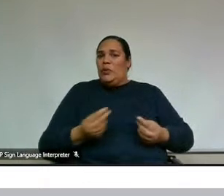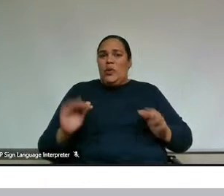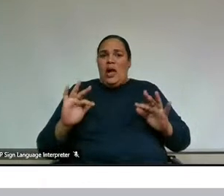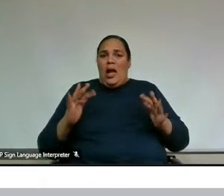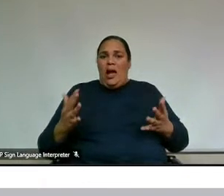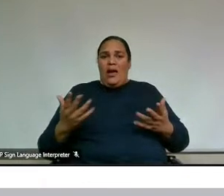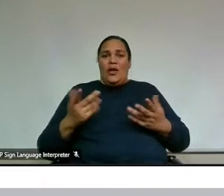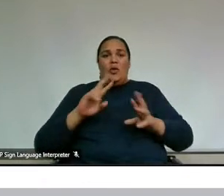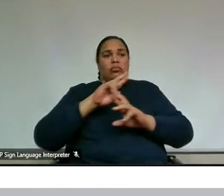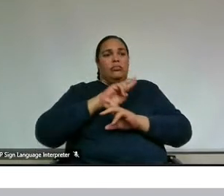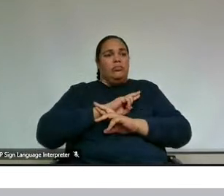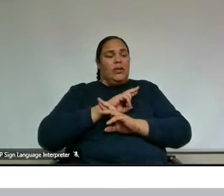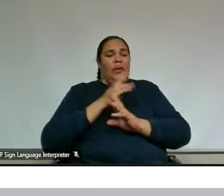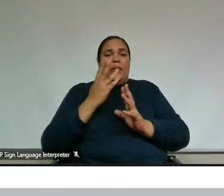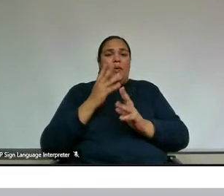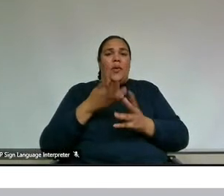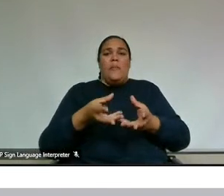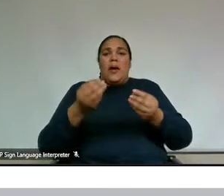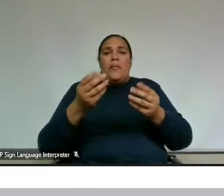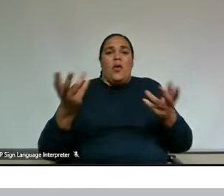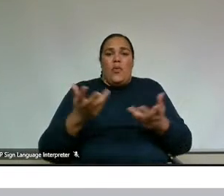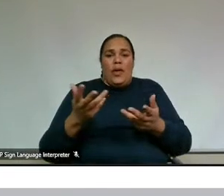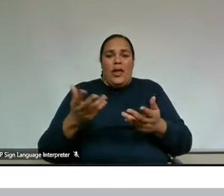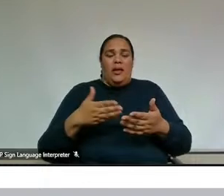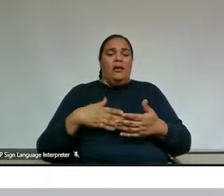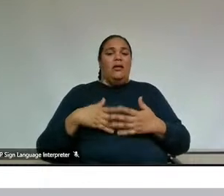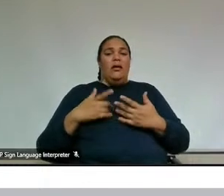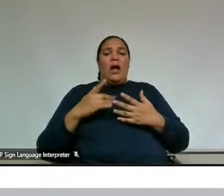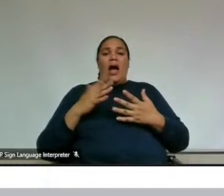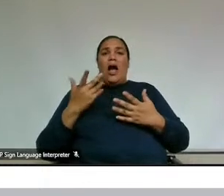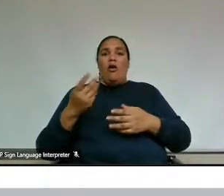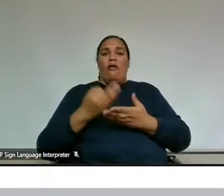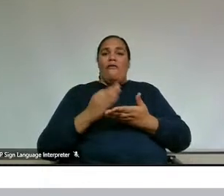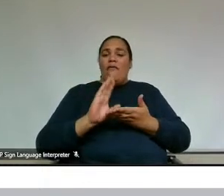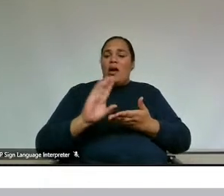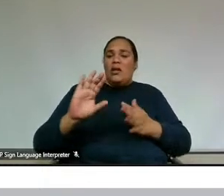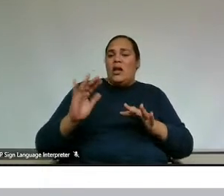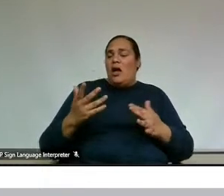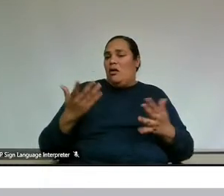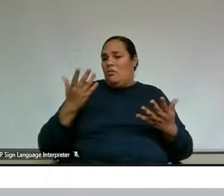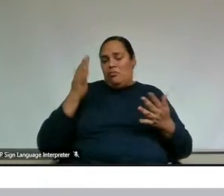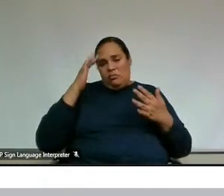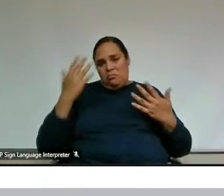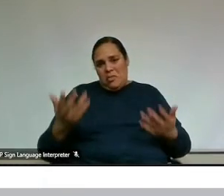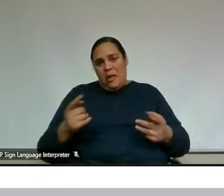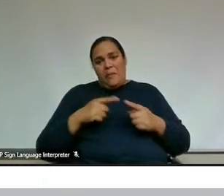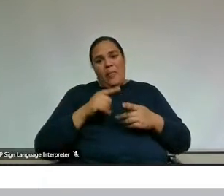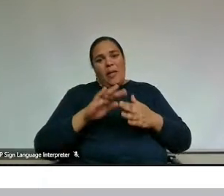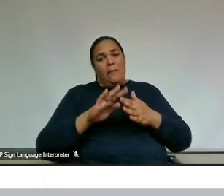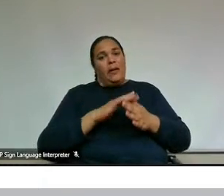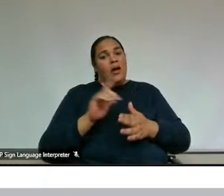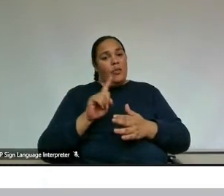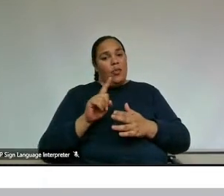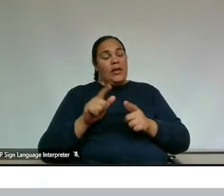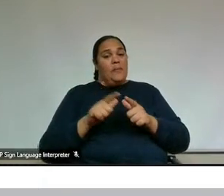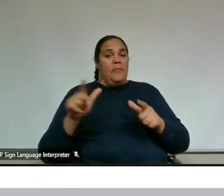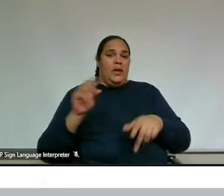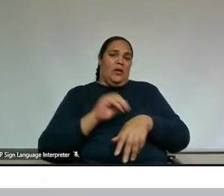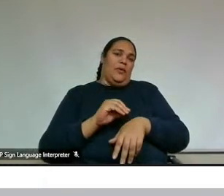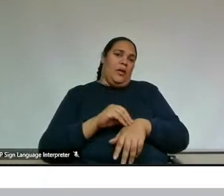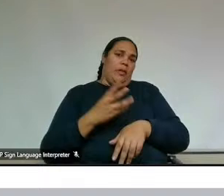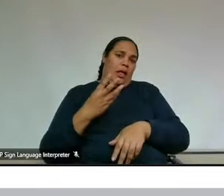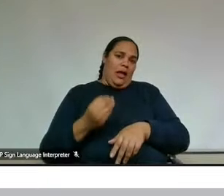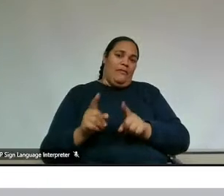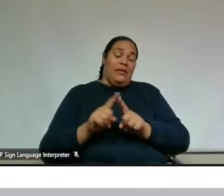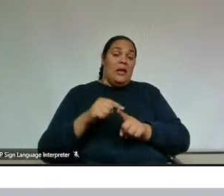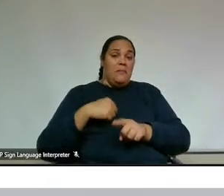and nobody knows how they're going to be created and how they're going to be funded. So this becomes a major problem, and